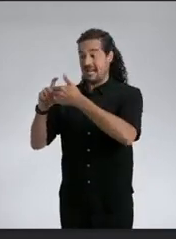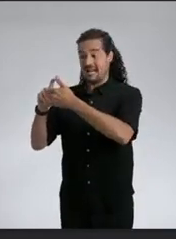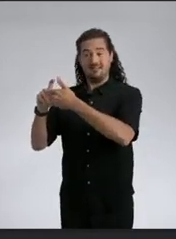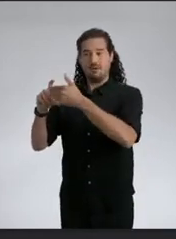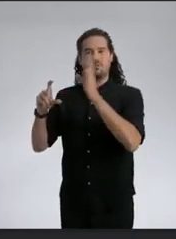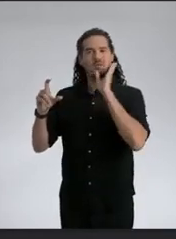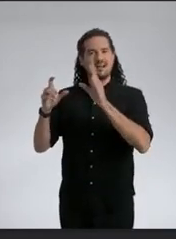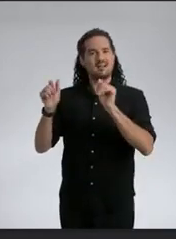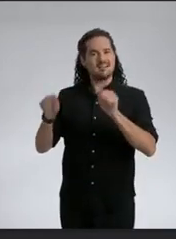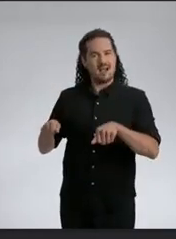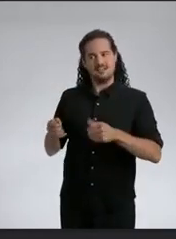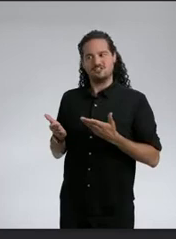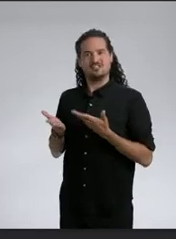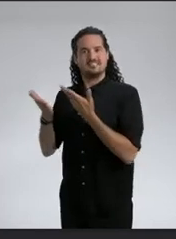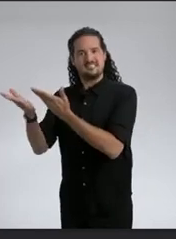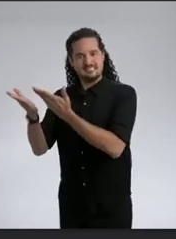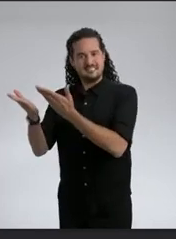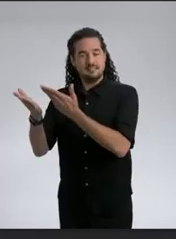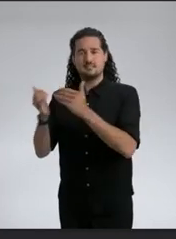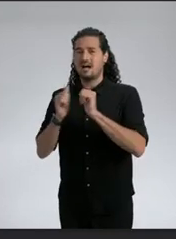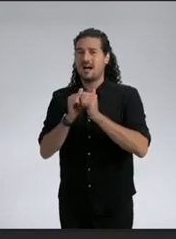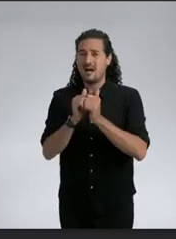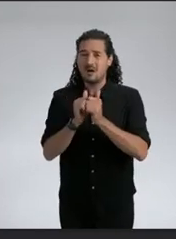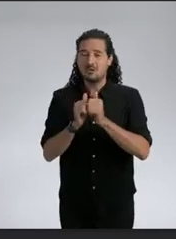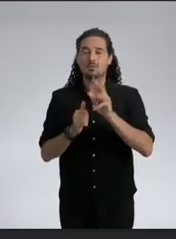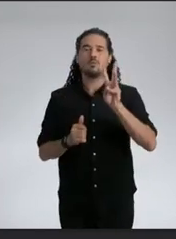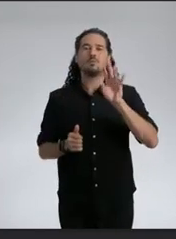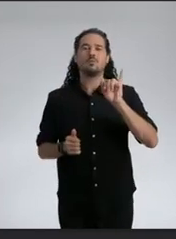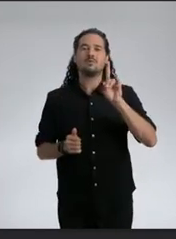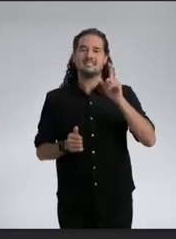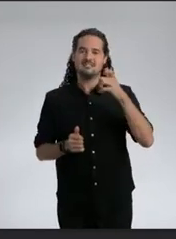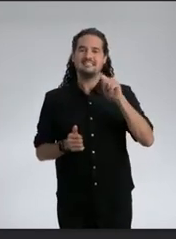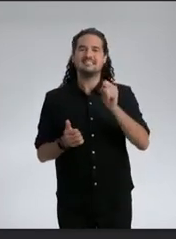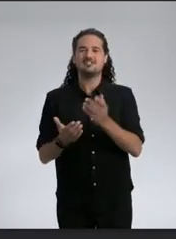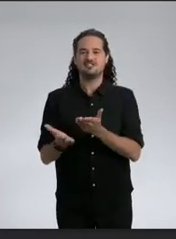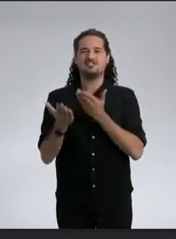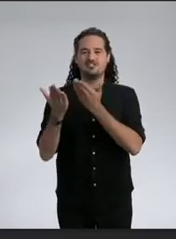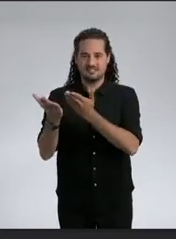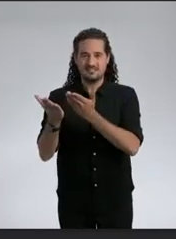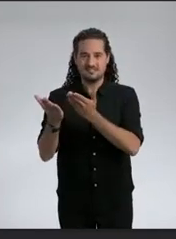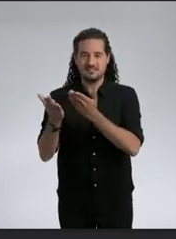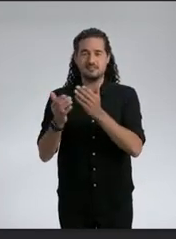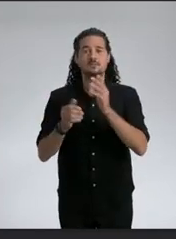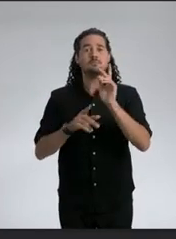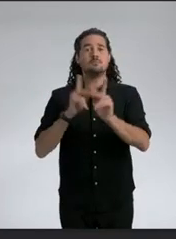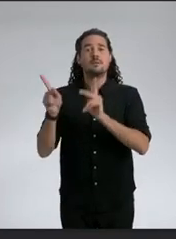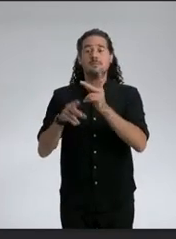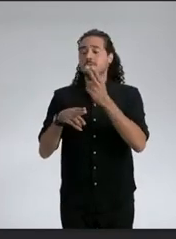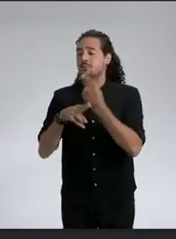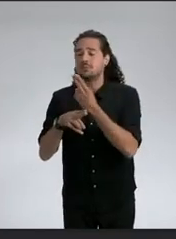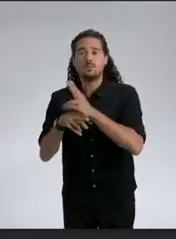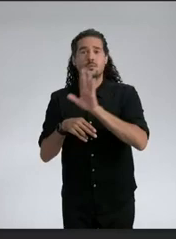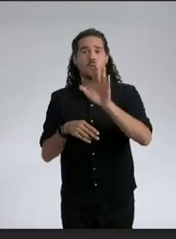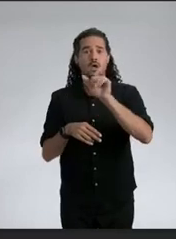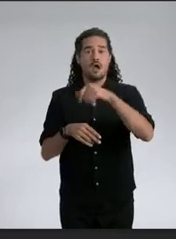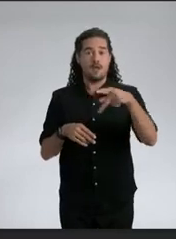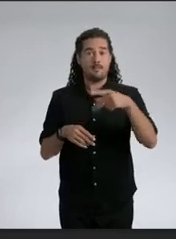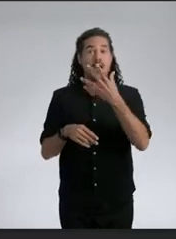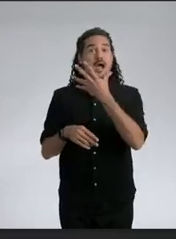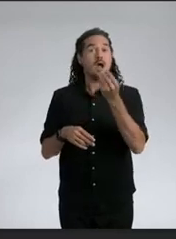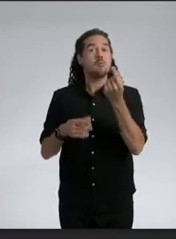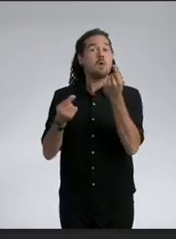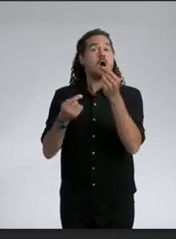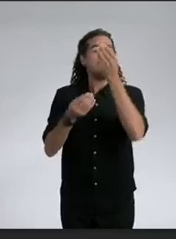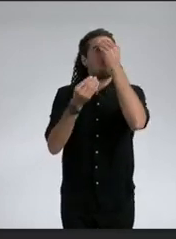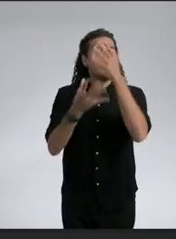Enter widget suggestions. How people interact with your app, as well as what you can tell us, helps us